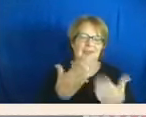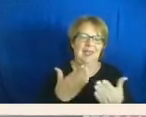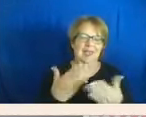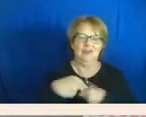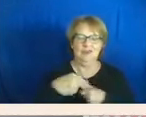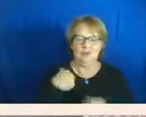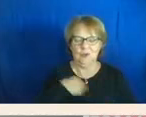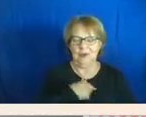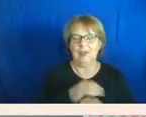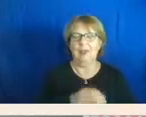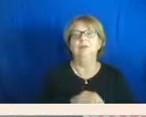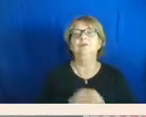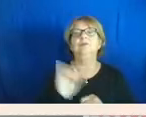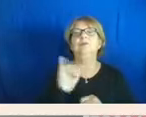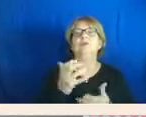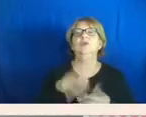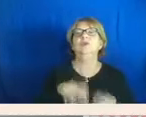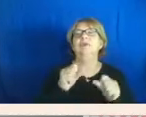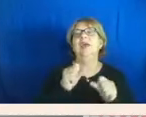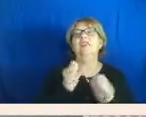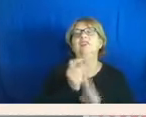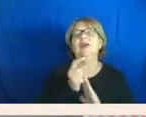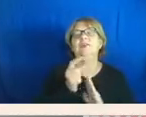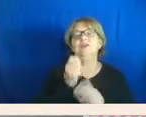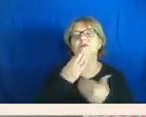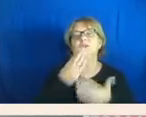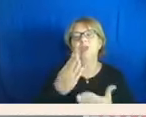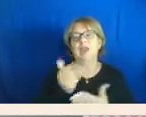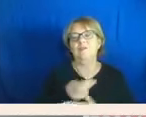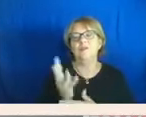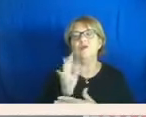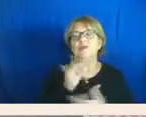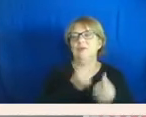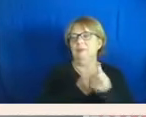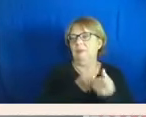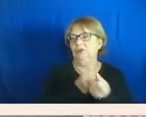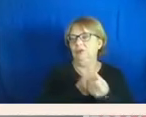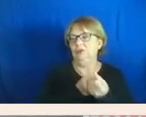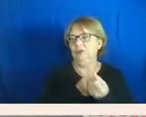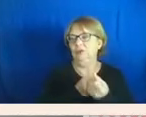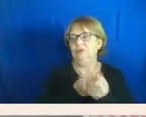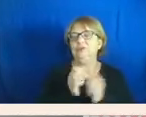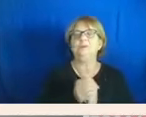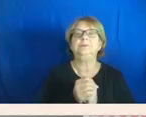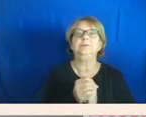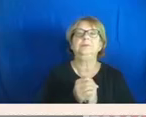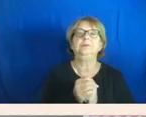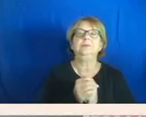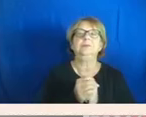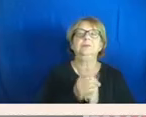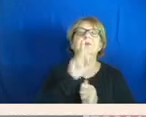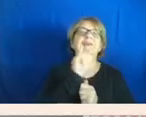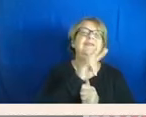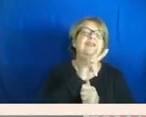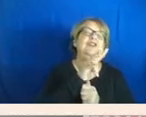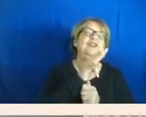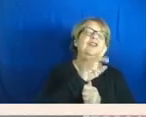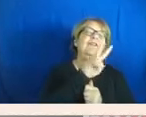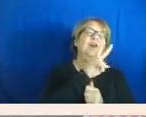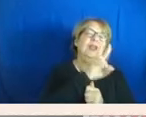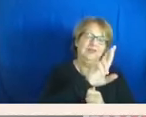a second here to thank a few of our sponsors, Yes. particularly Division of Vocational Rehabilitation, who's made